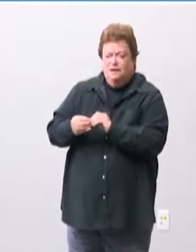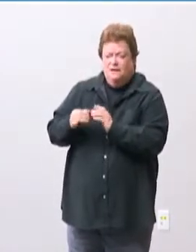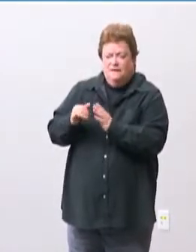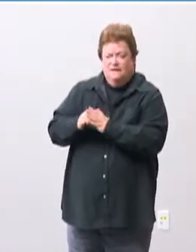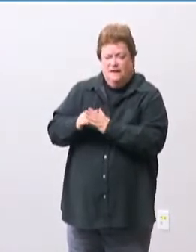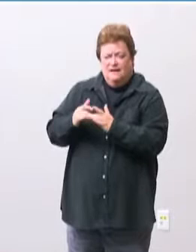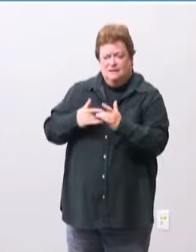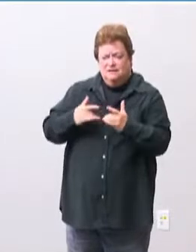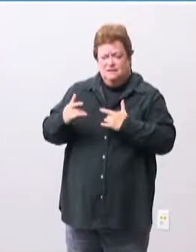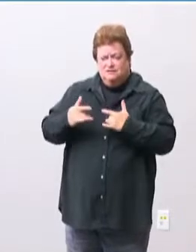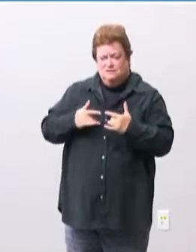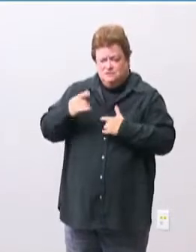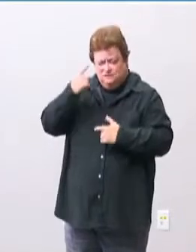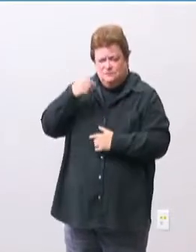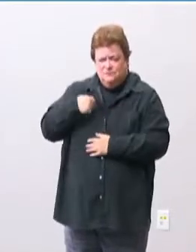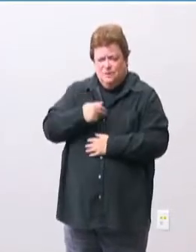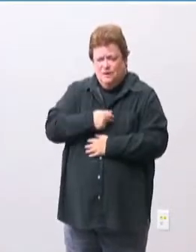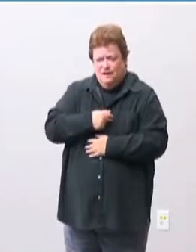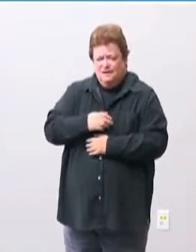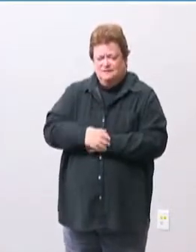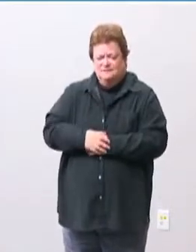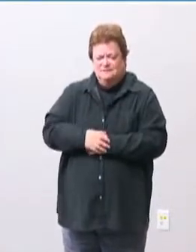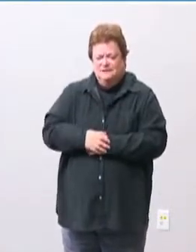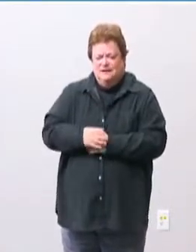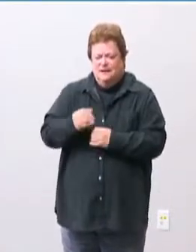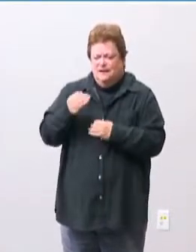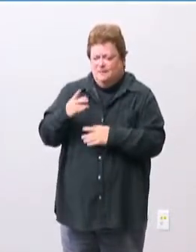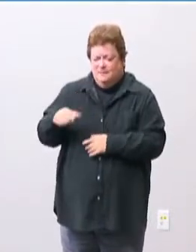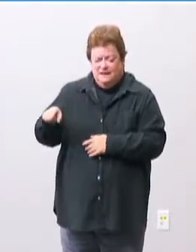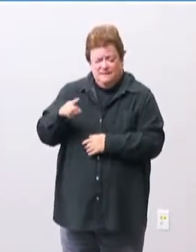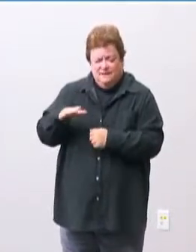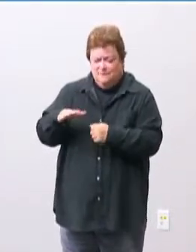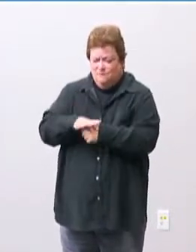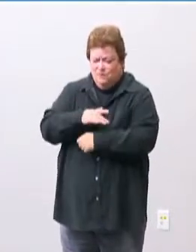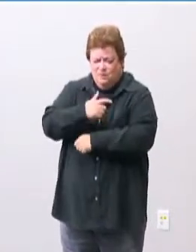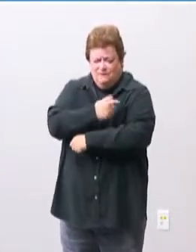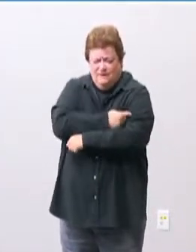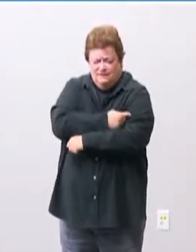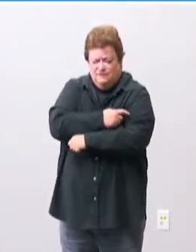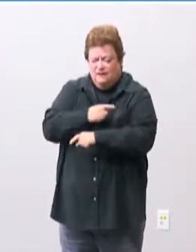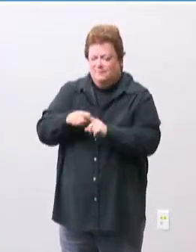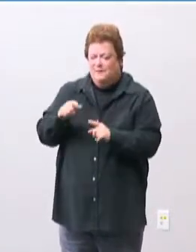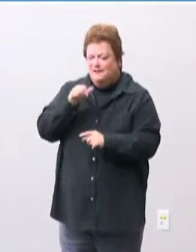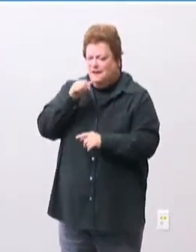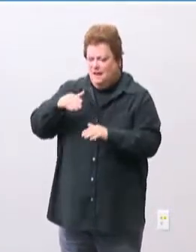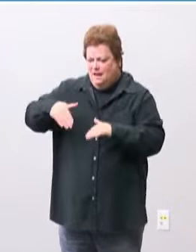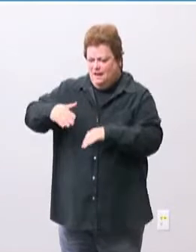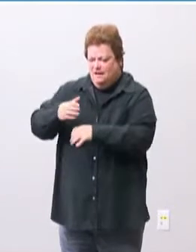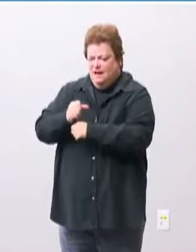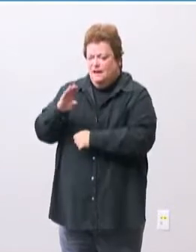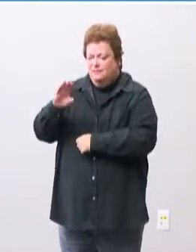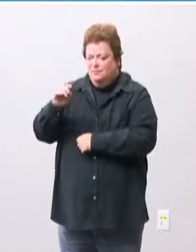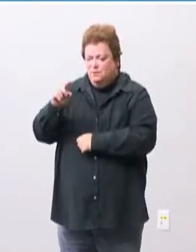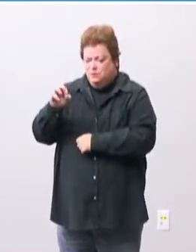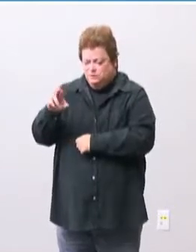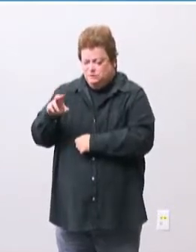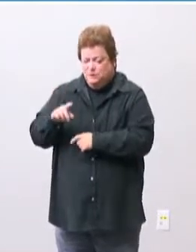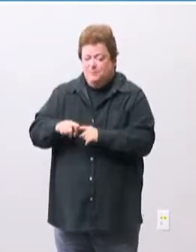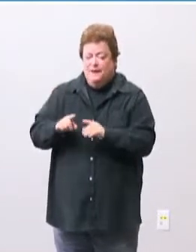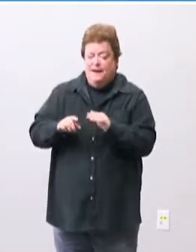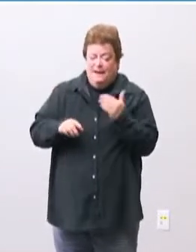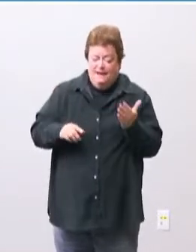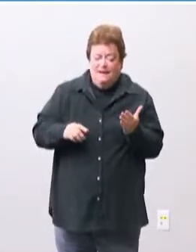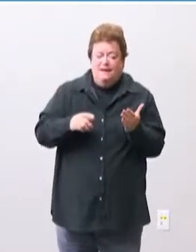concerning to us. And many of these were fully vaccinated. Not all of them had their boosters. But on the other